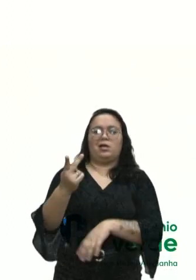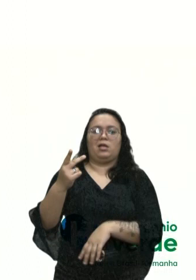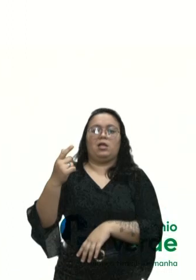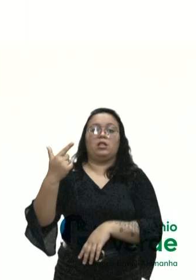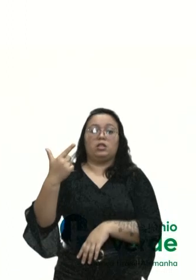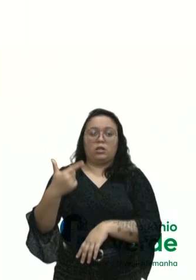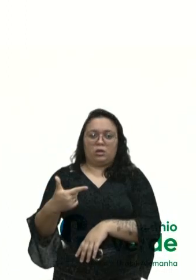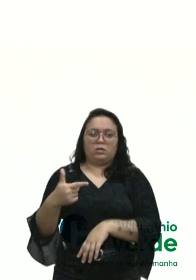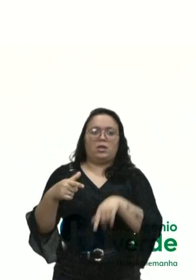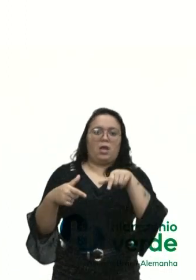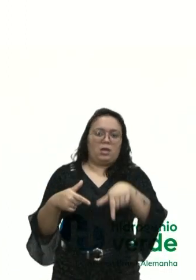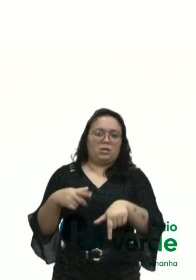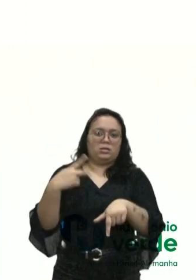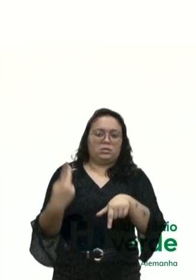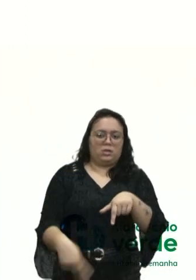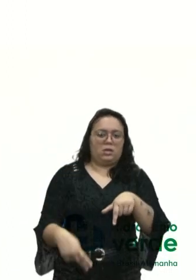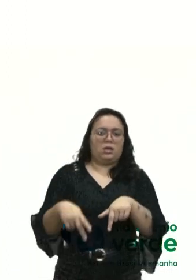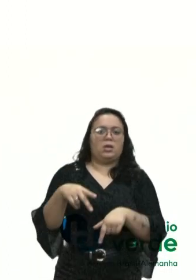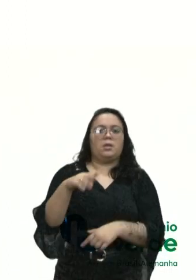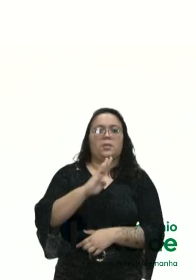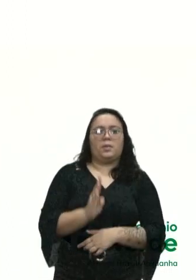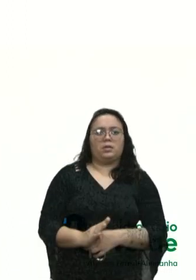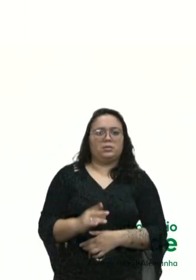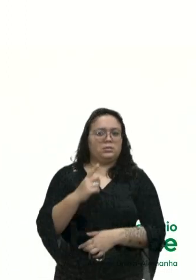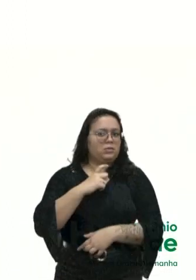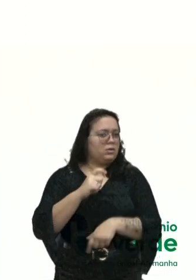that I talked about. Ainda tem tempo. Né?